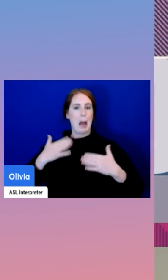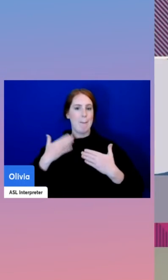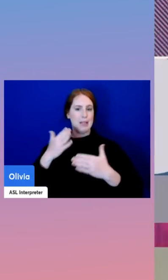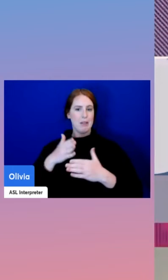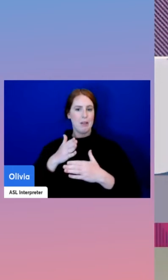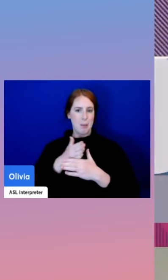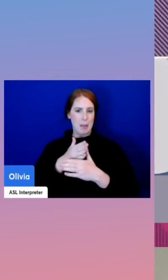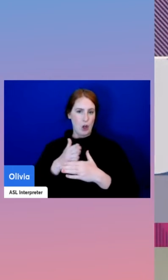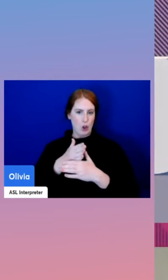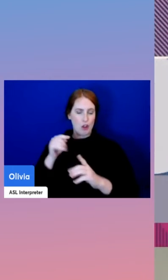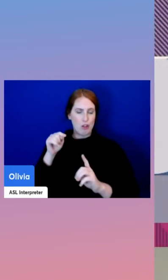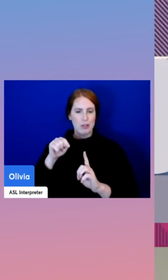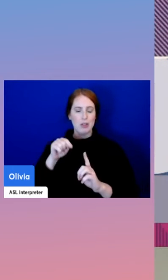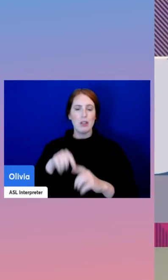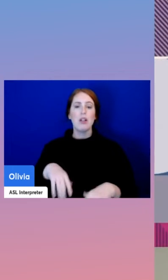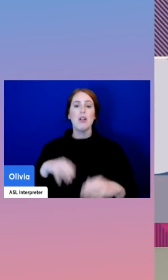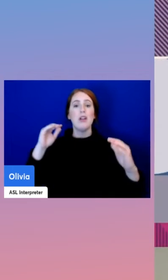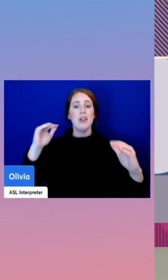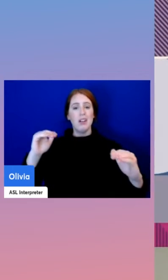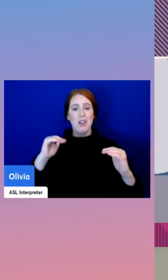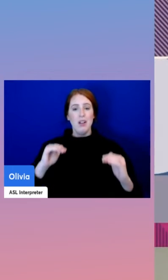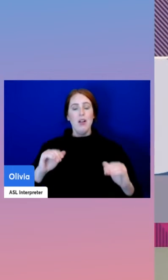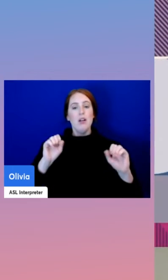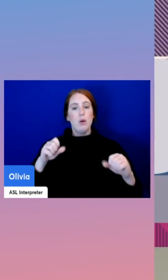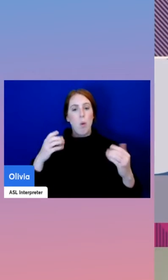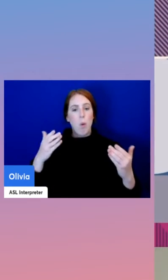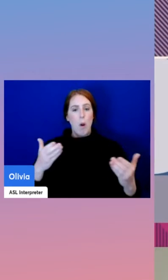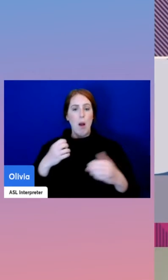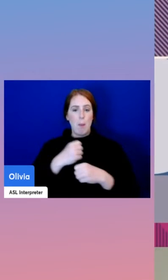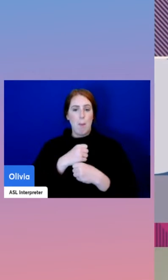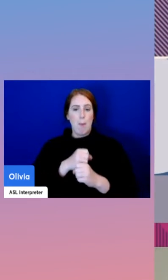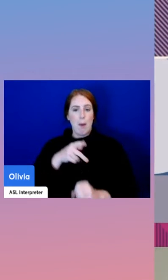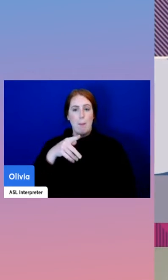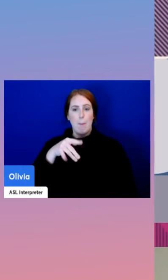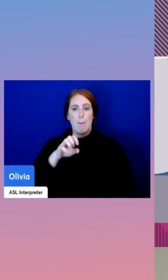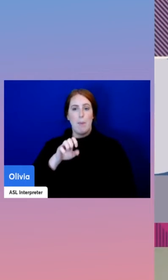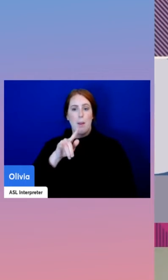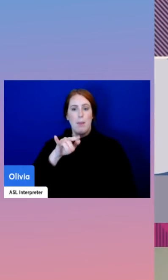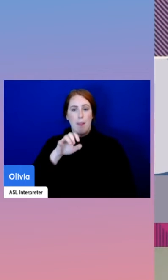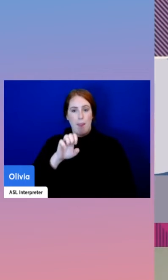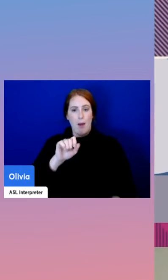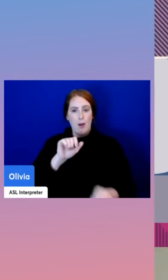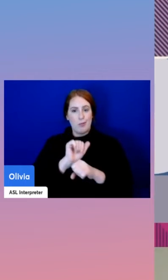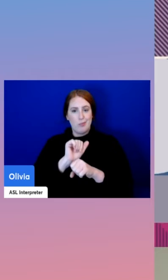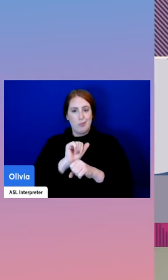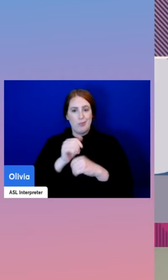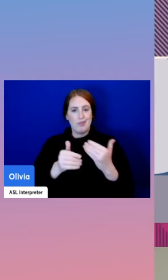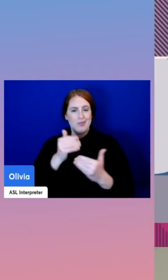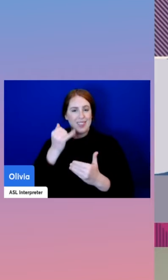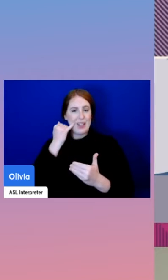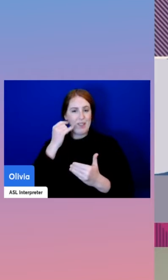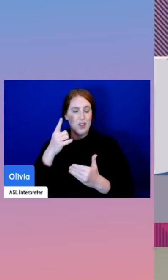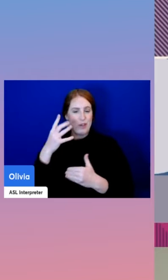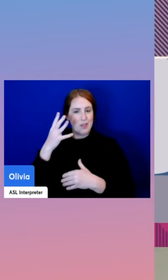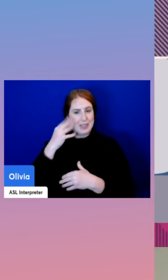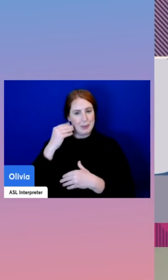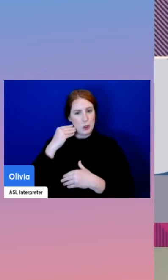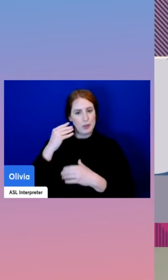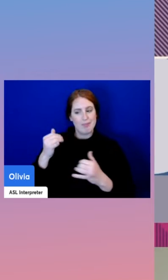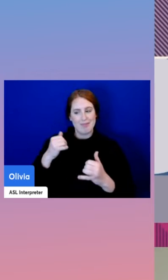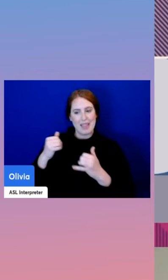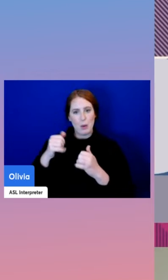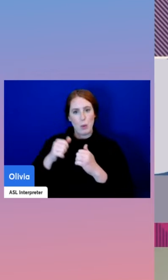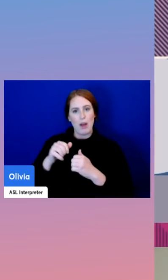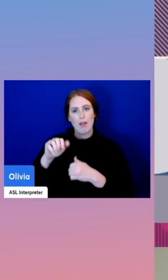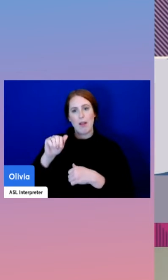Then we can move on to creating the pipeline, which if you already played around with AWS for a while, for example, you'll be very familiar